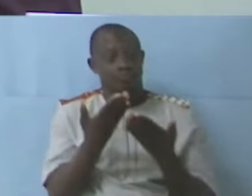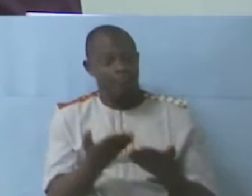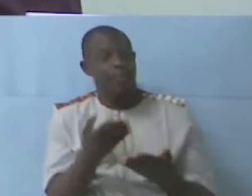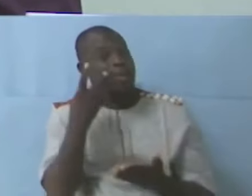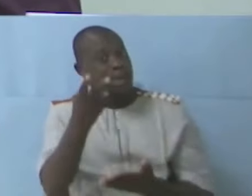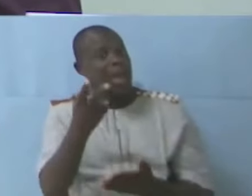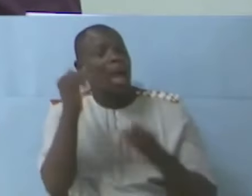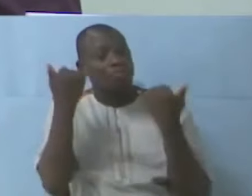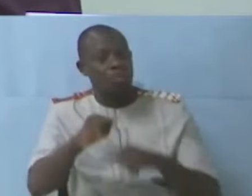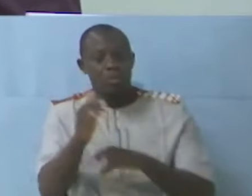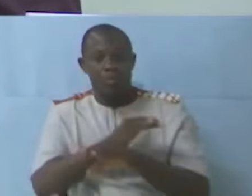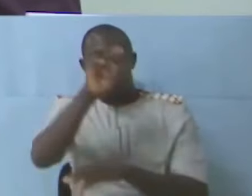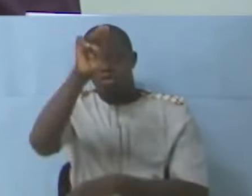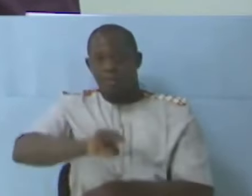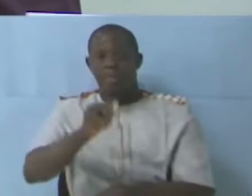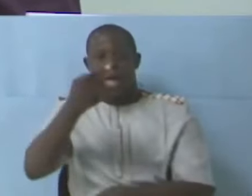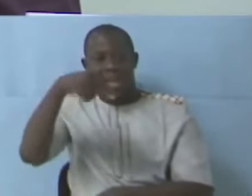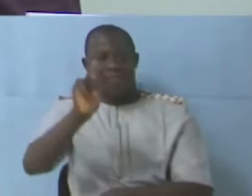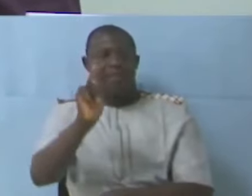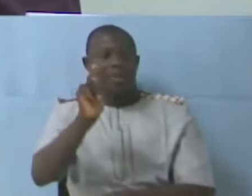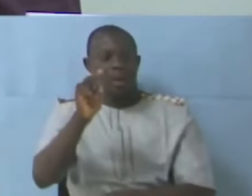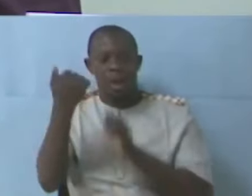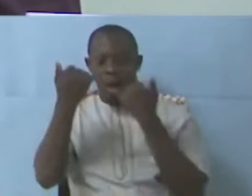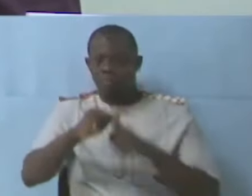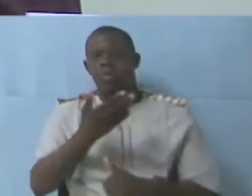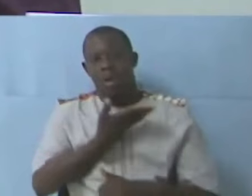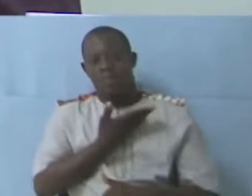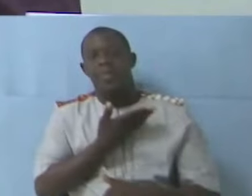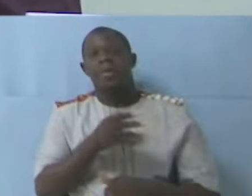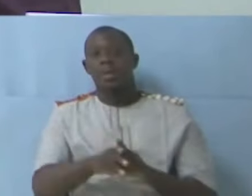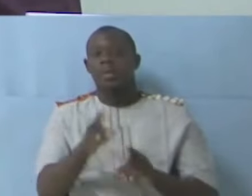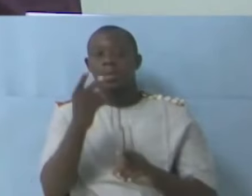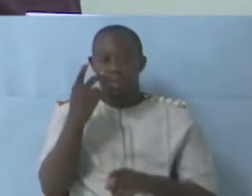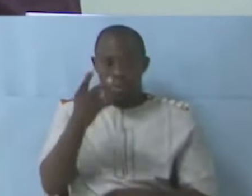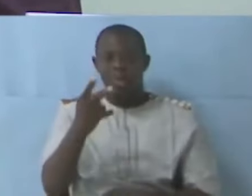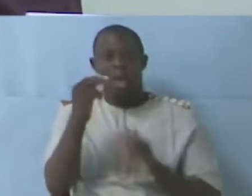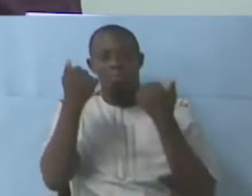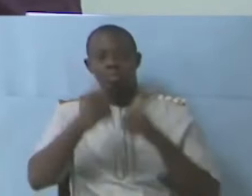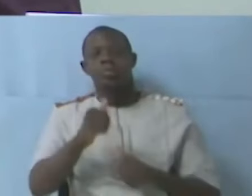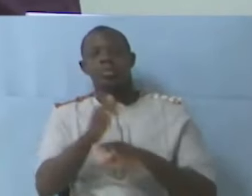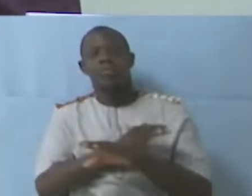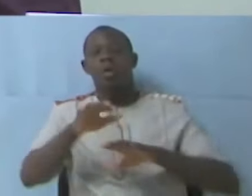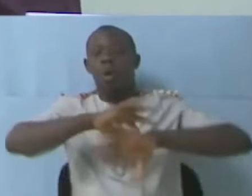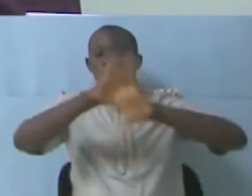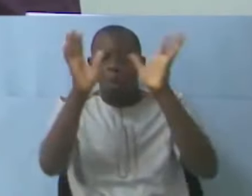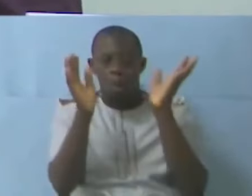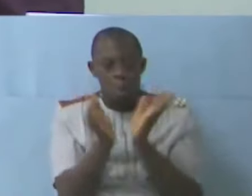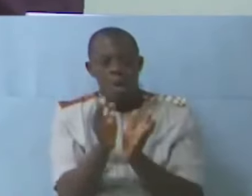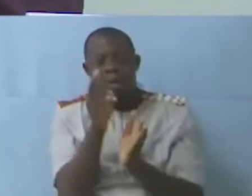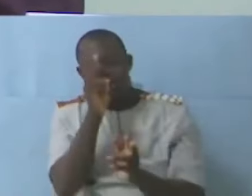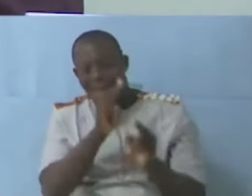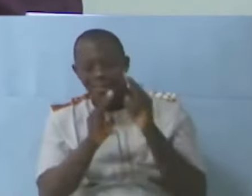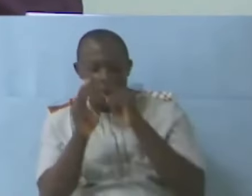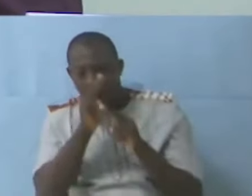11. Way gis nañ mu xew November 11. We've seen it happen with all coup attempts